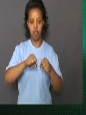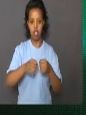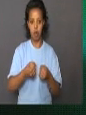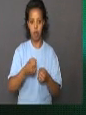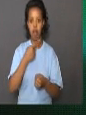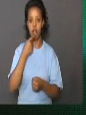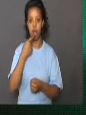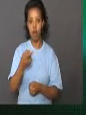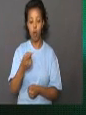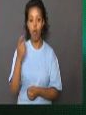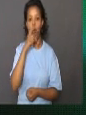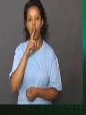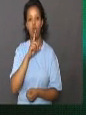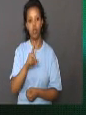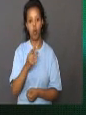is false.